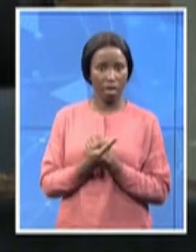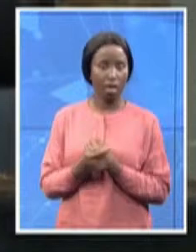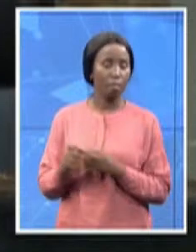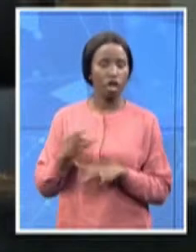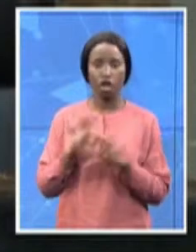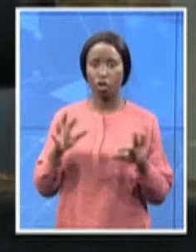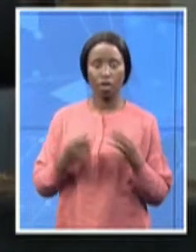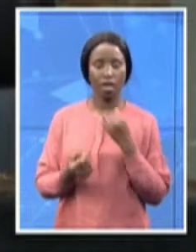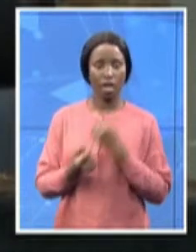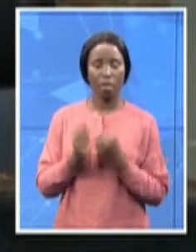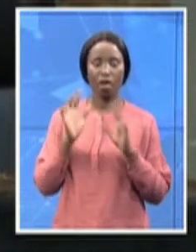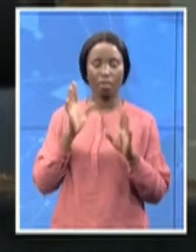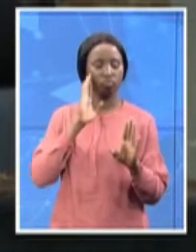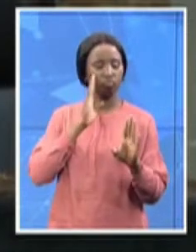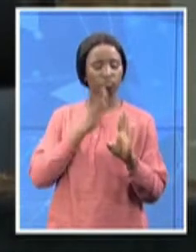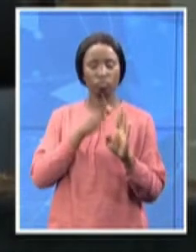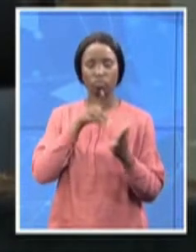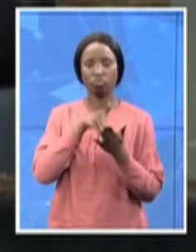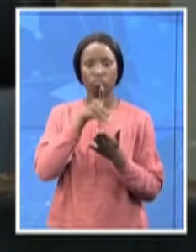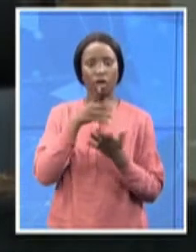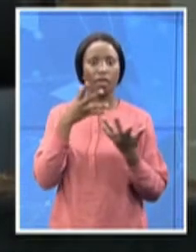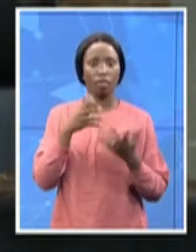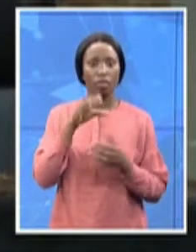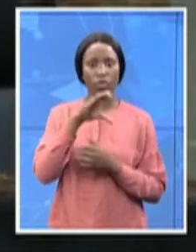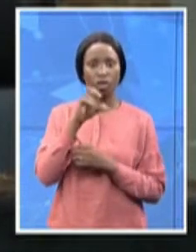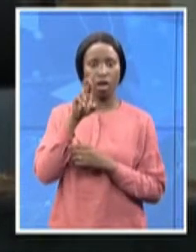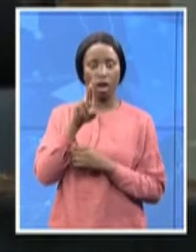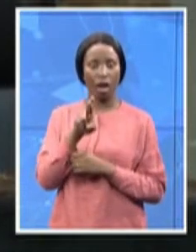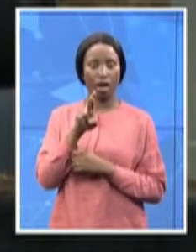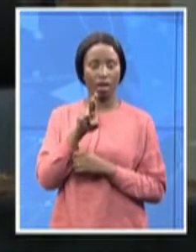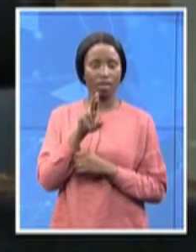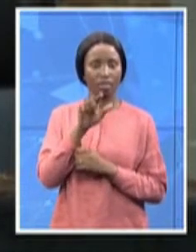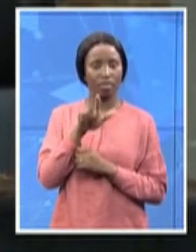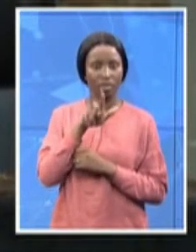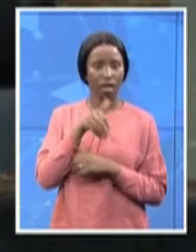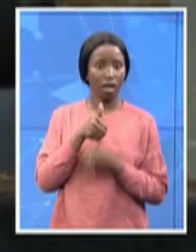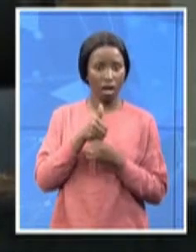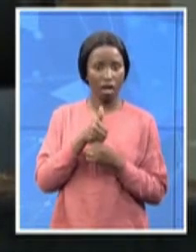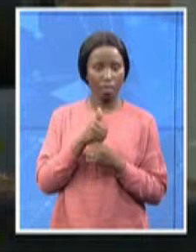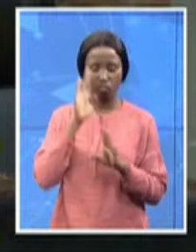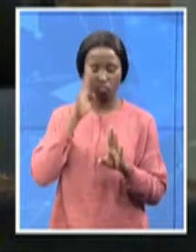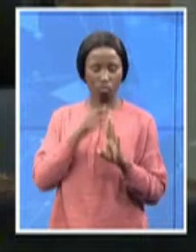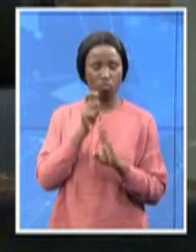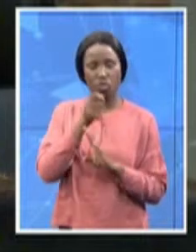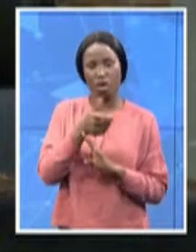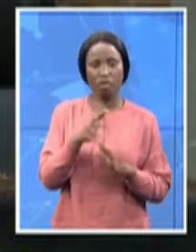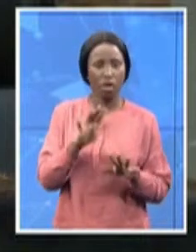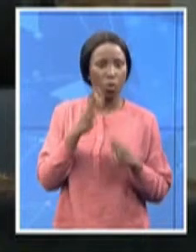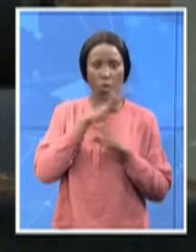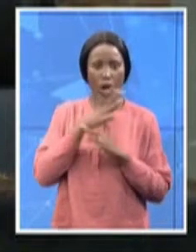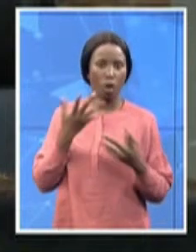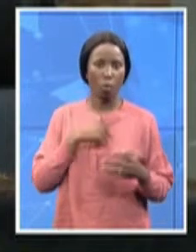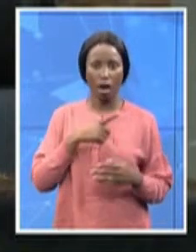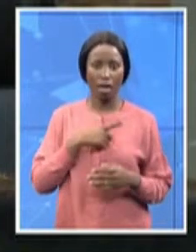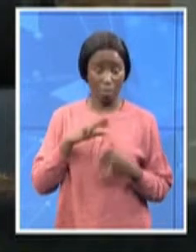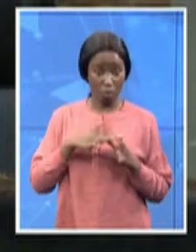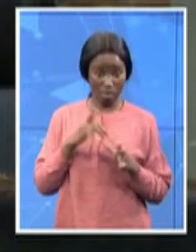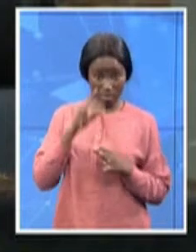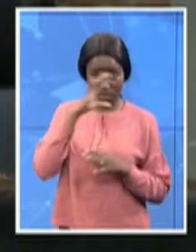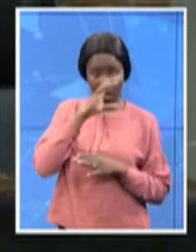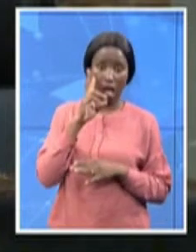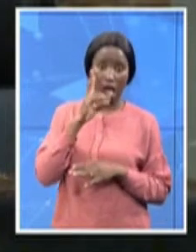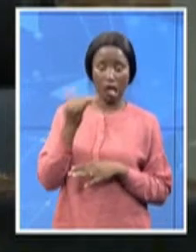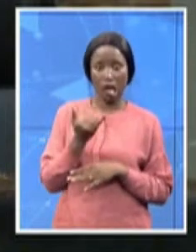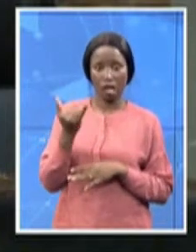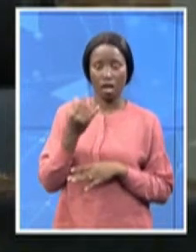campaign, thus raising the suspicion of money laundering. Apart from collapsing the issue of